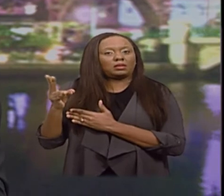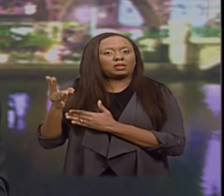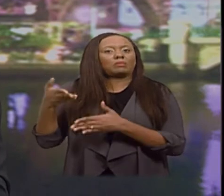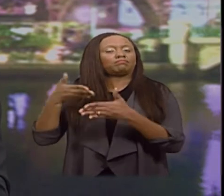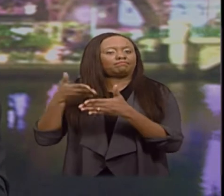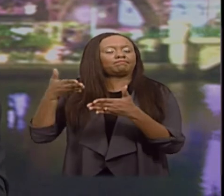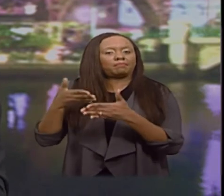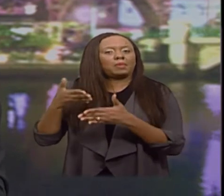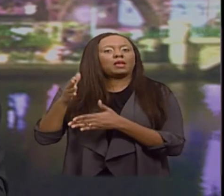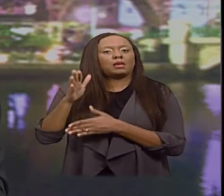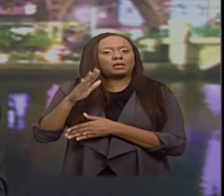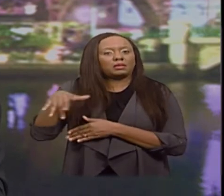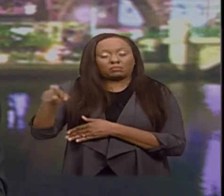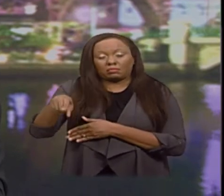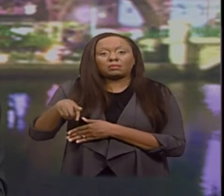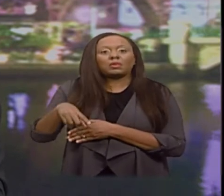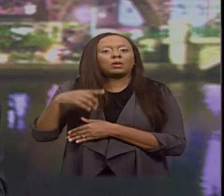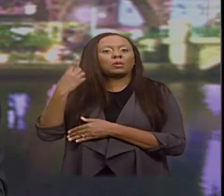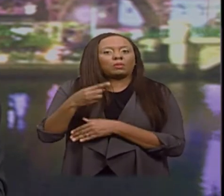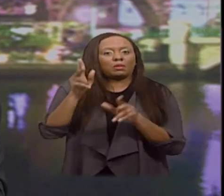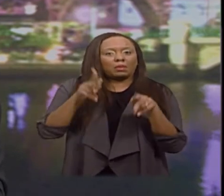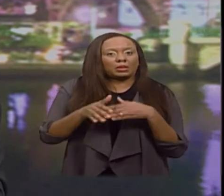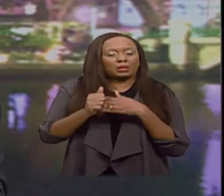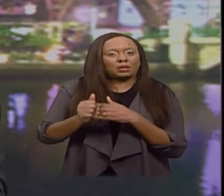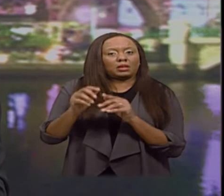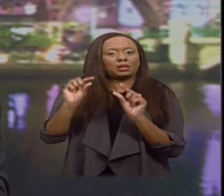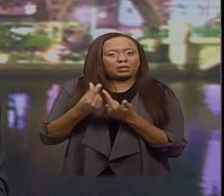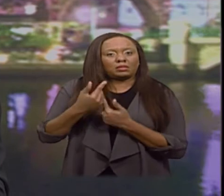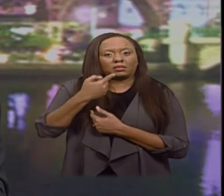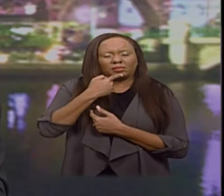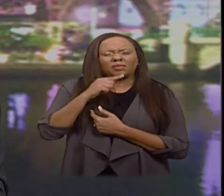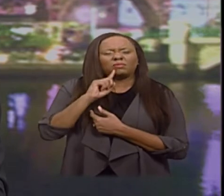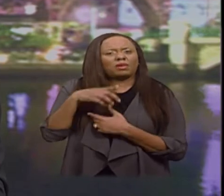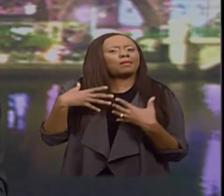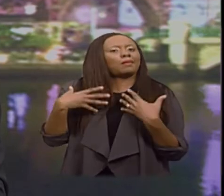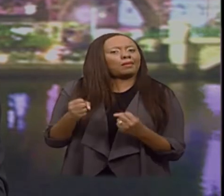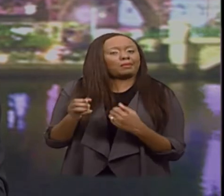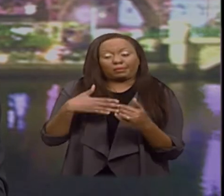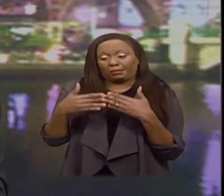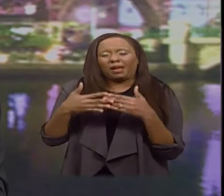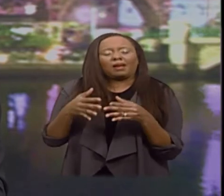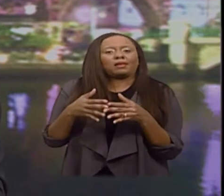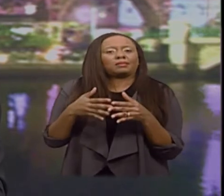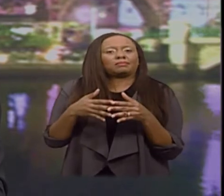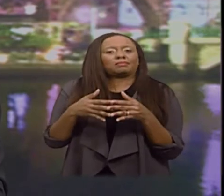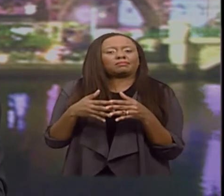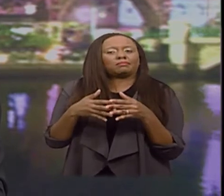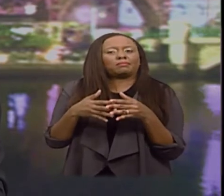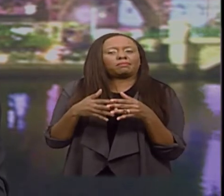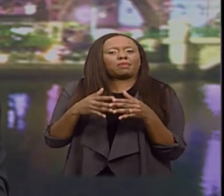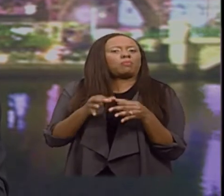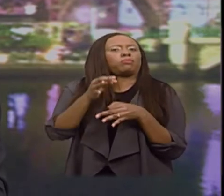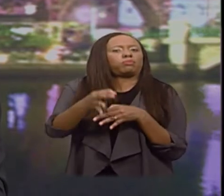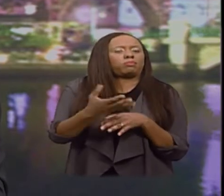continues. One of the minority shareholders leading the group, Ricky Went, says they are still confident despite a setback last